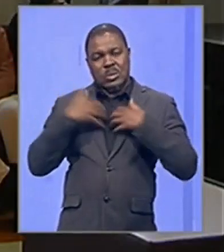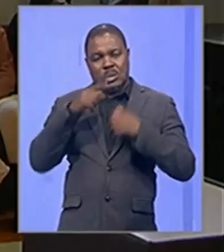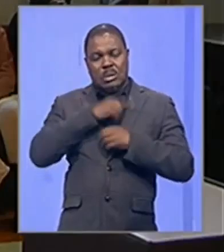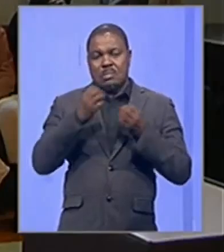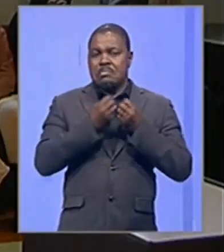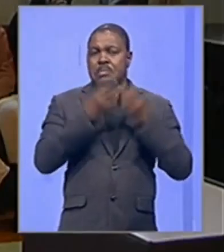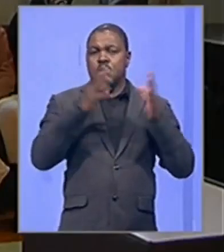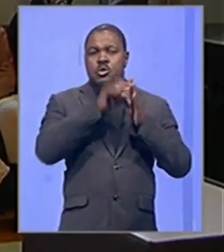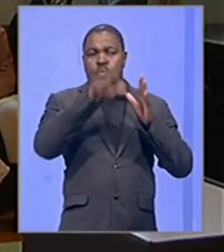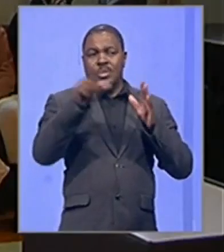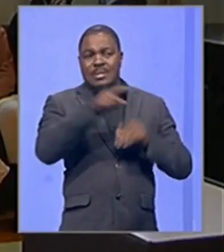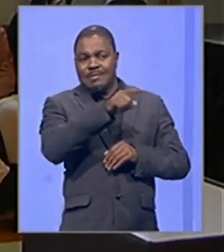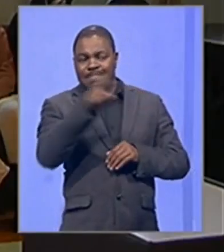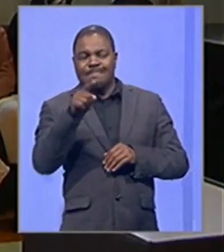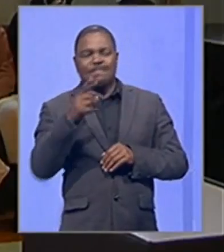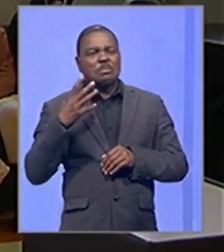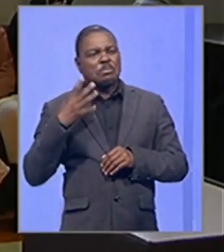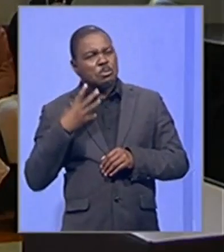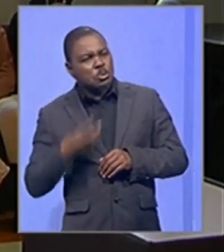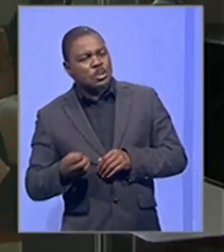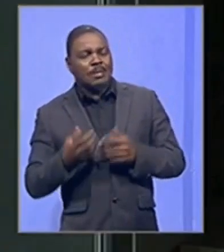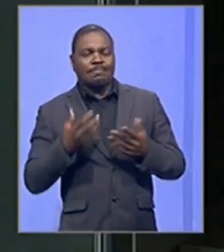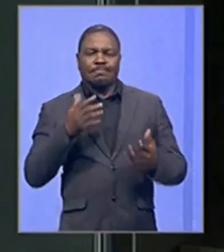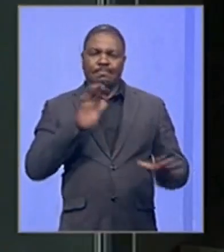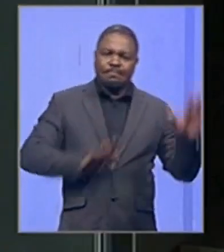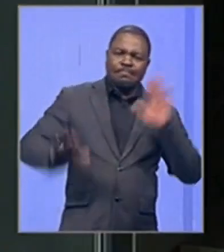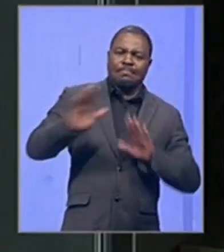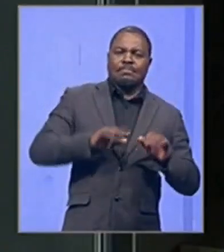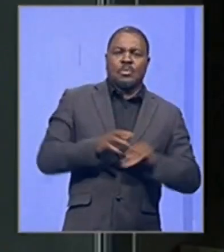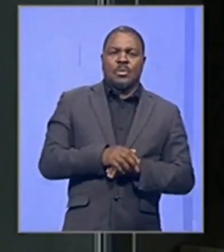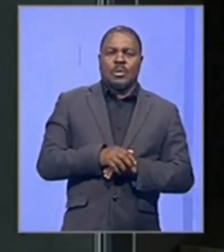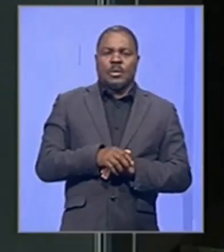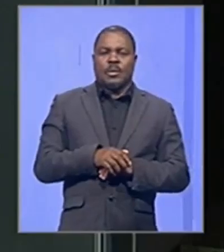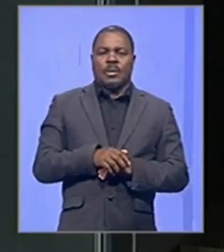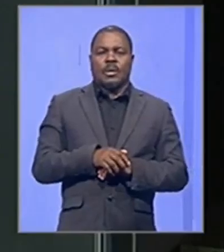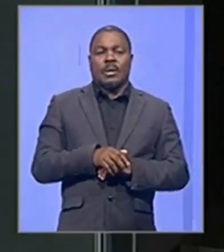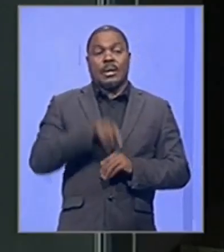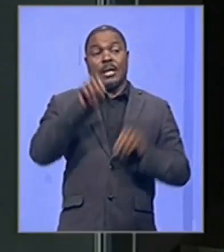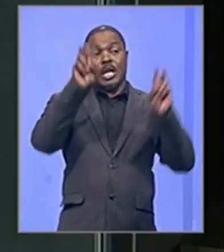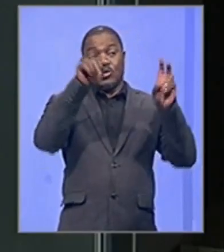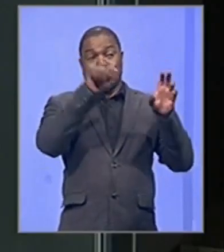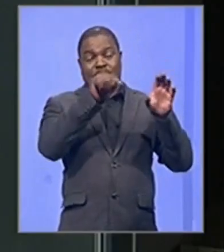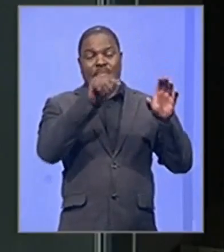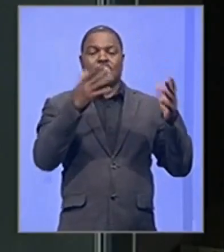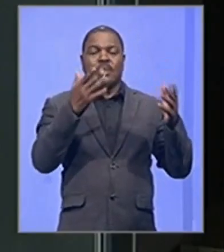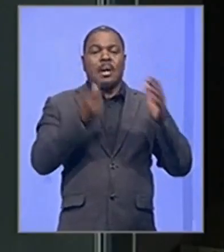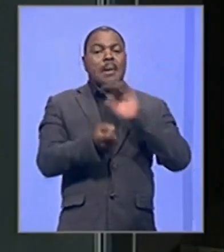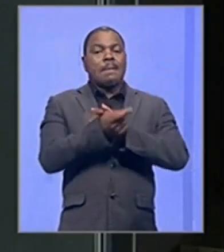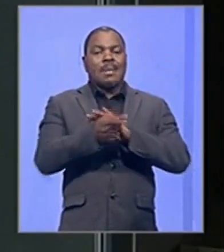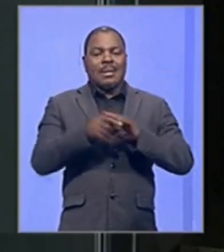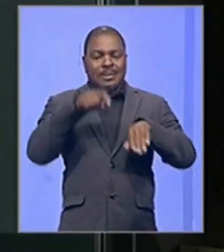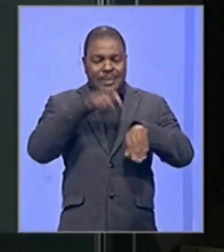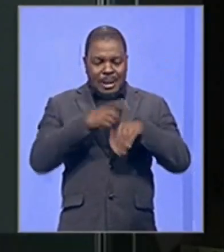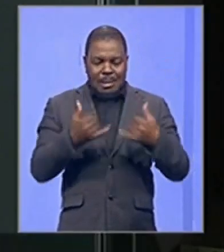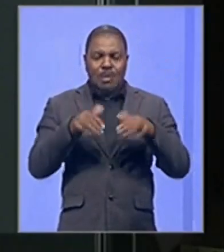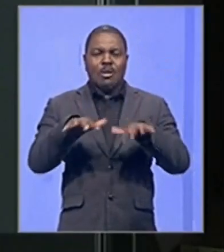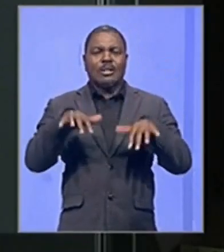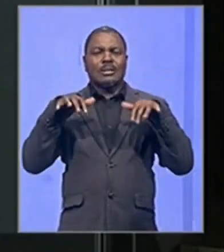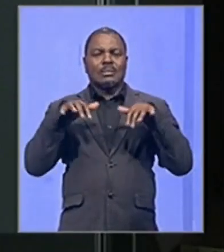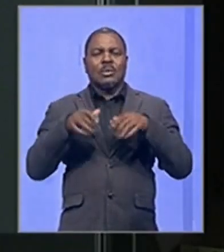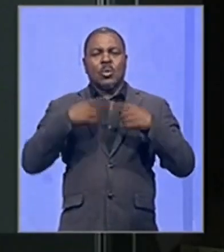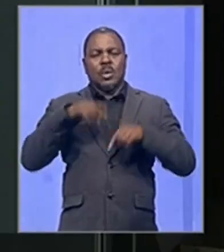bontši ba tšwa go malapeng a go topatša fase ba amega. This issue arose during exams. So as a